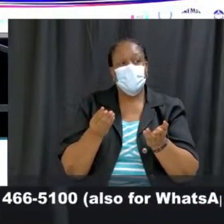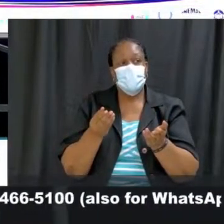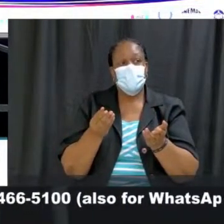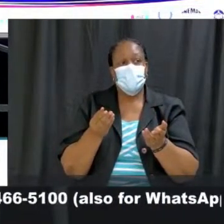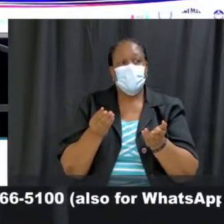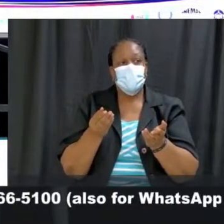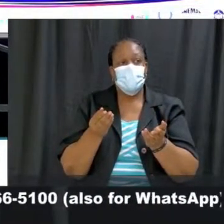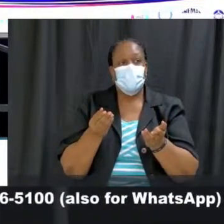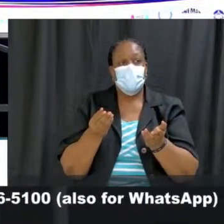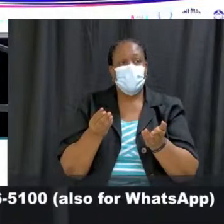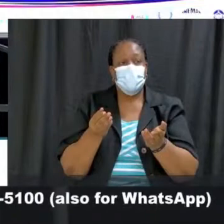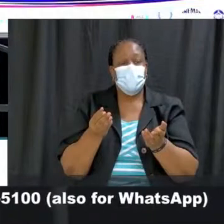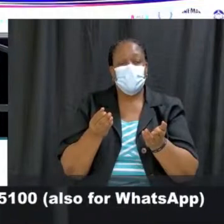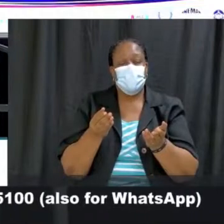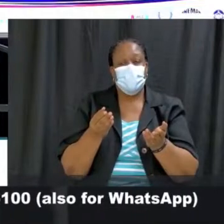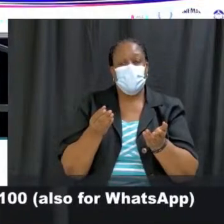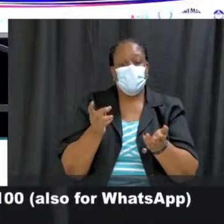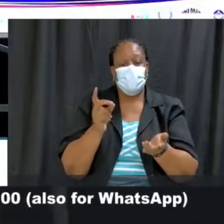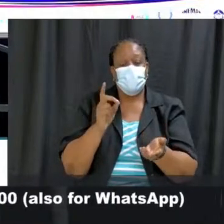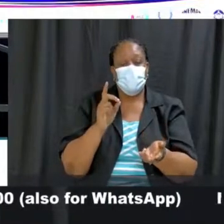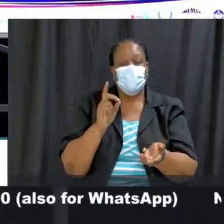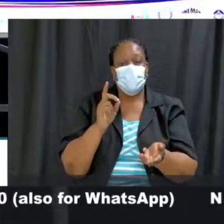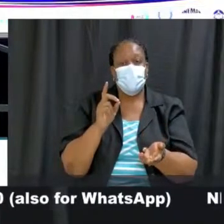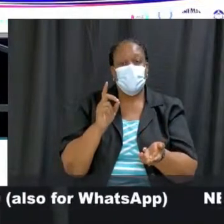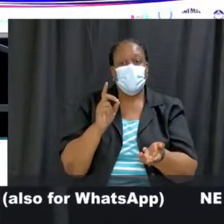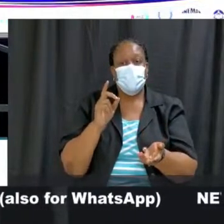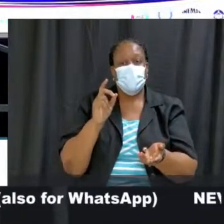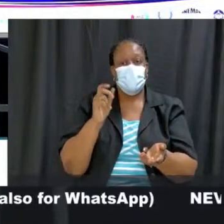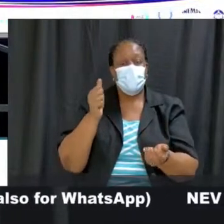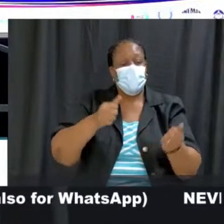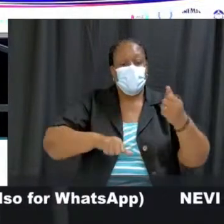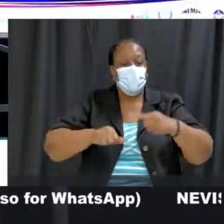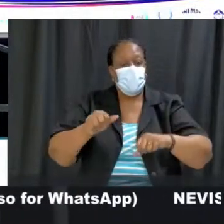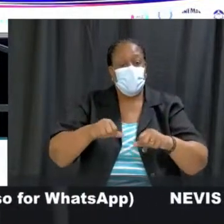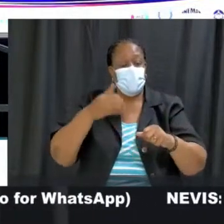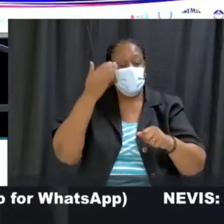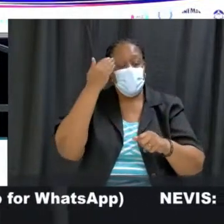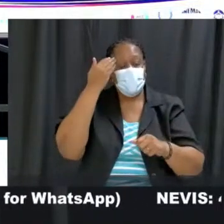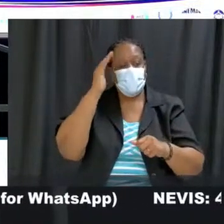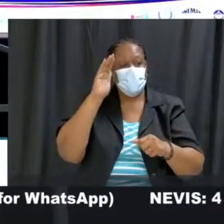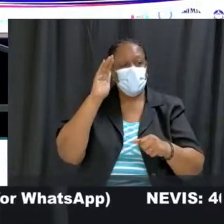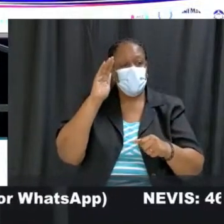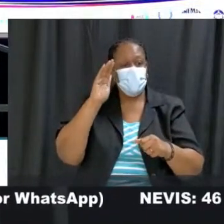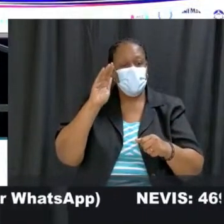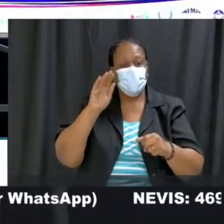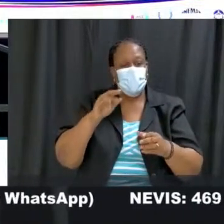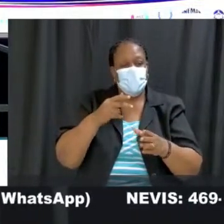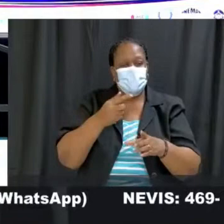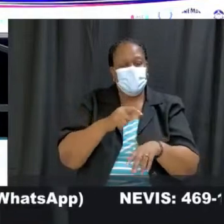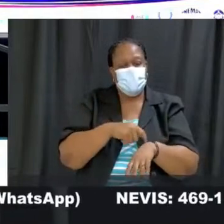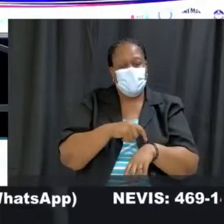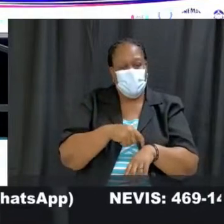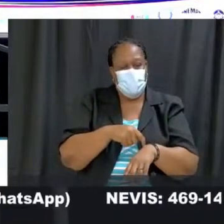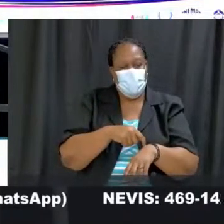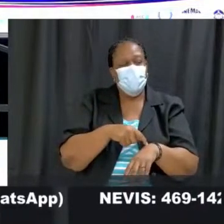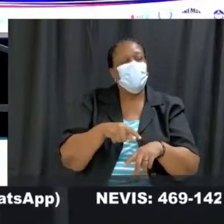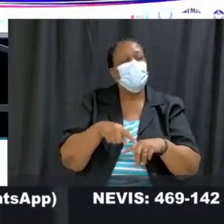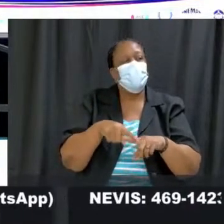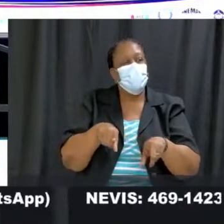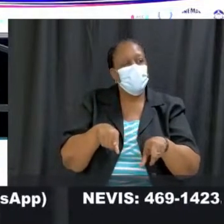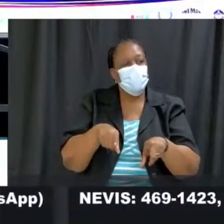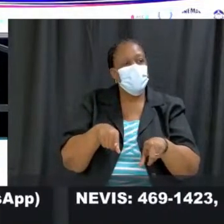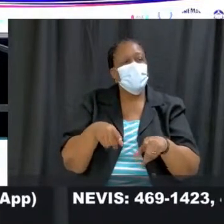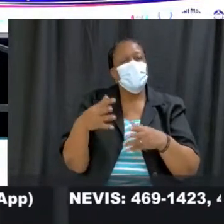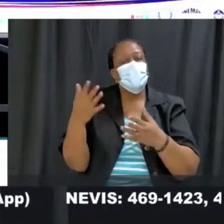between recovery from COVID and receiving the vaccine. But the literature suggests that you